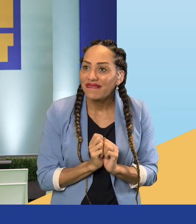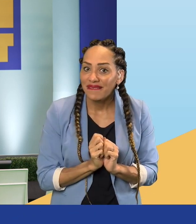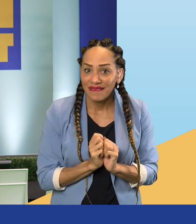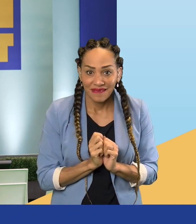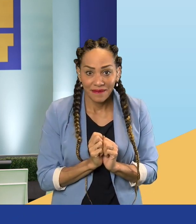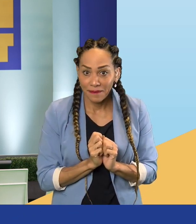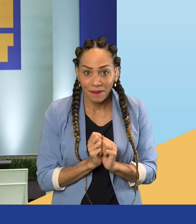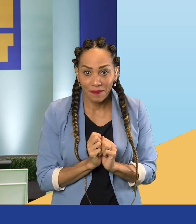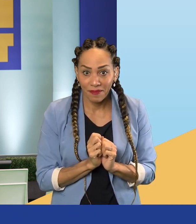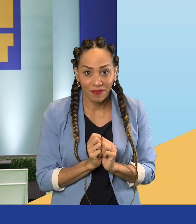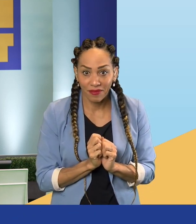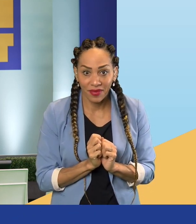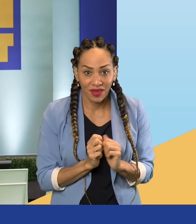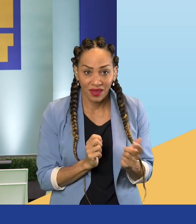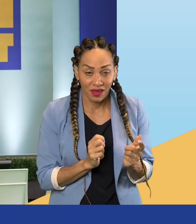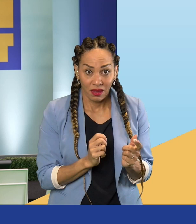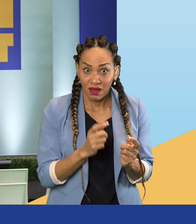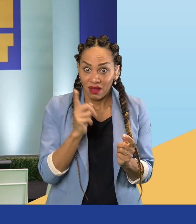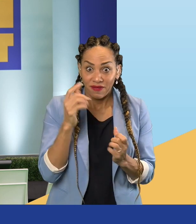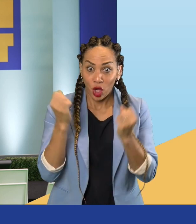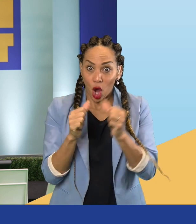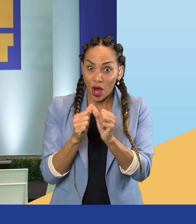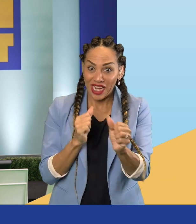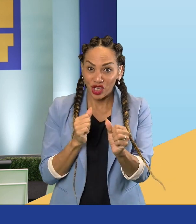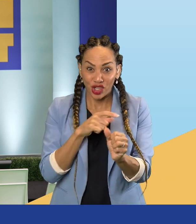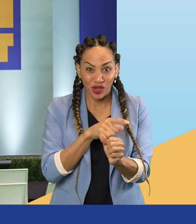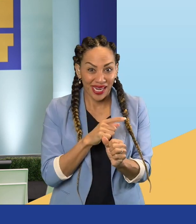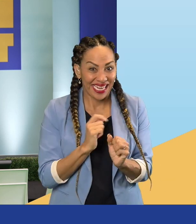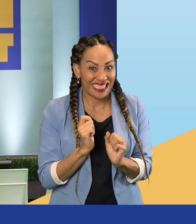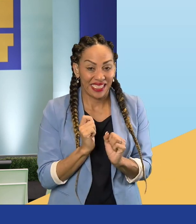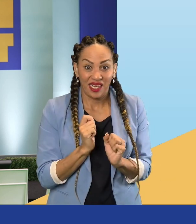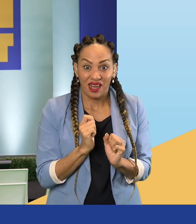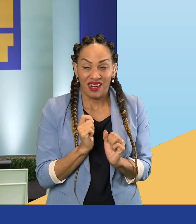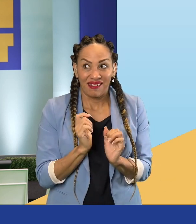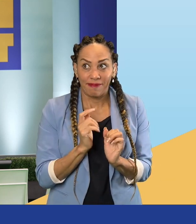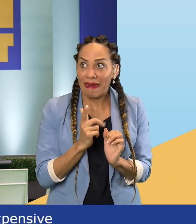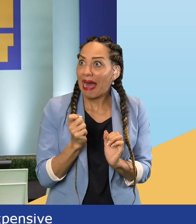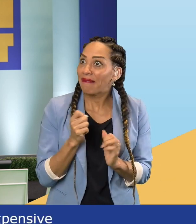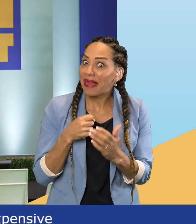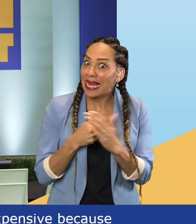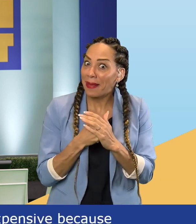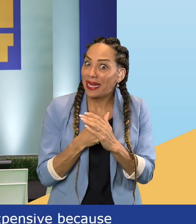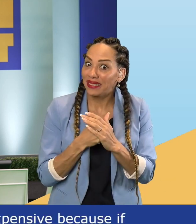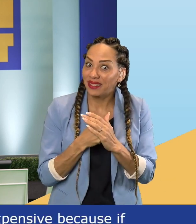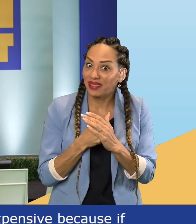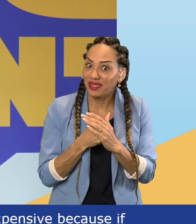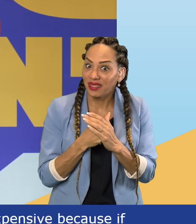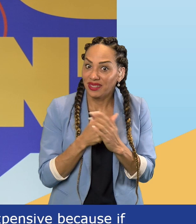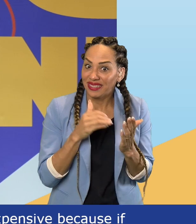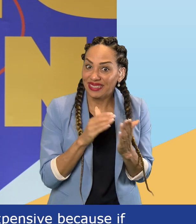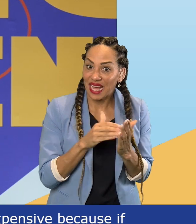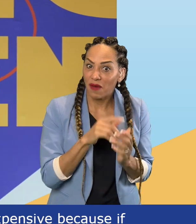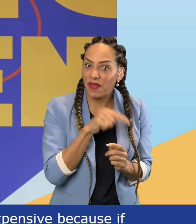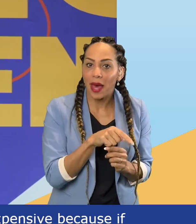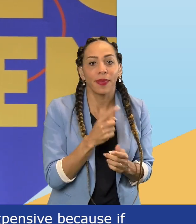limited amount of petrol and diesel cars, you're probably going to build the ones that make you the most money, and you're going to build the luxury ones that are more expensive. So I think